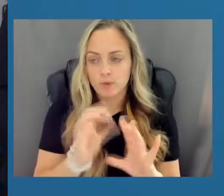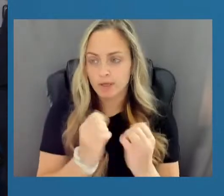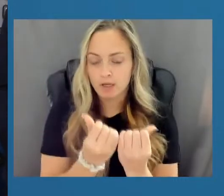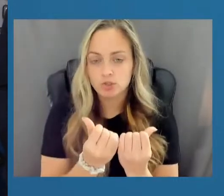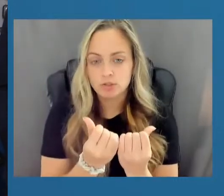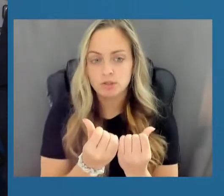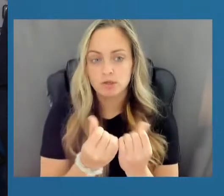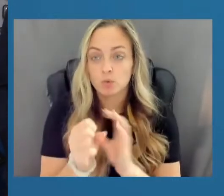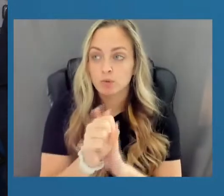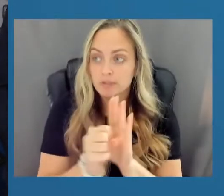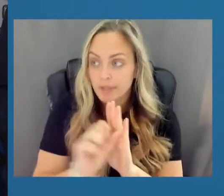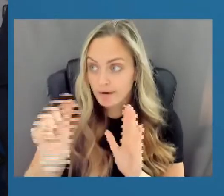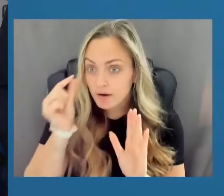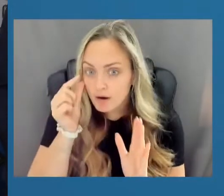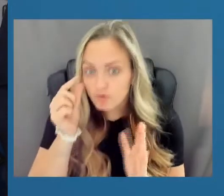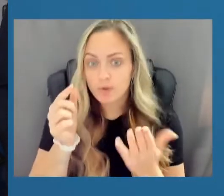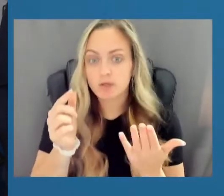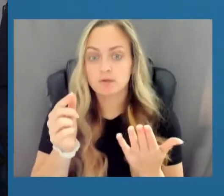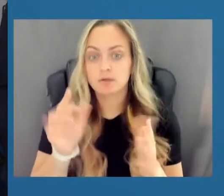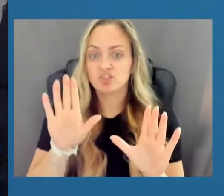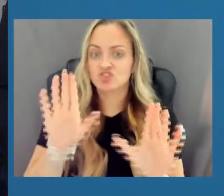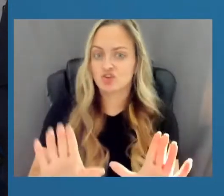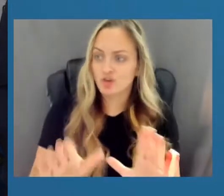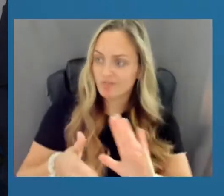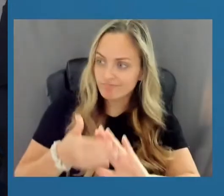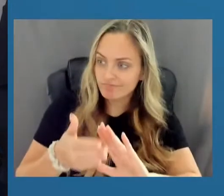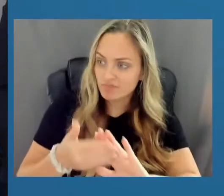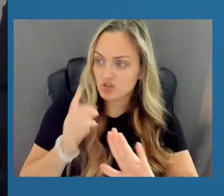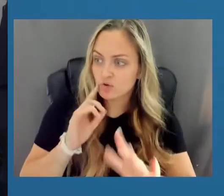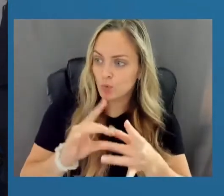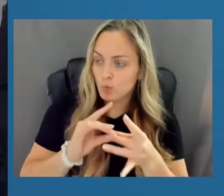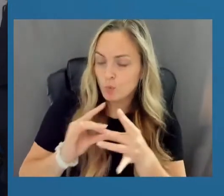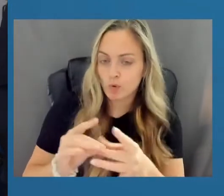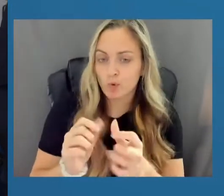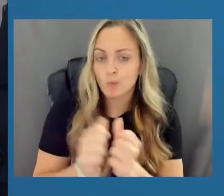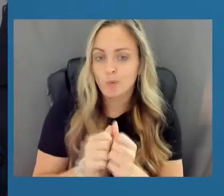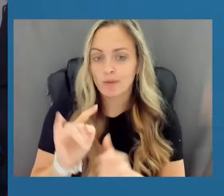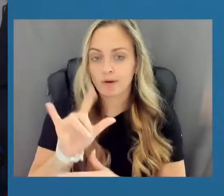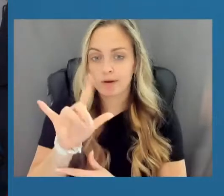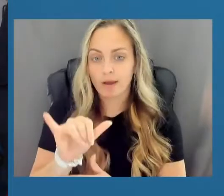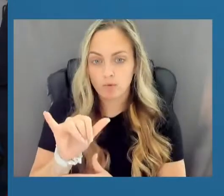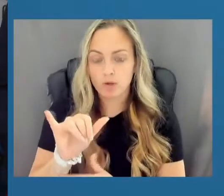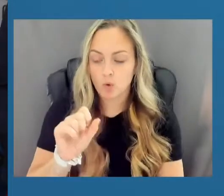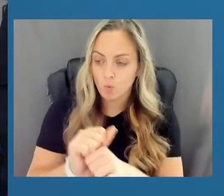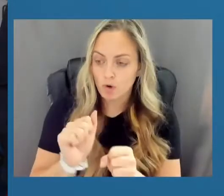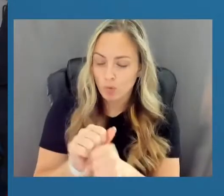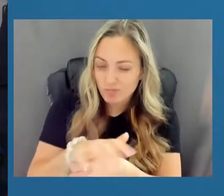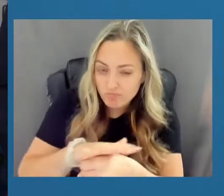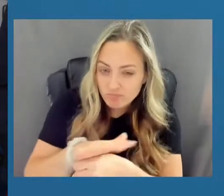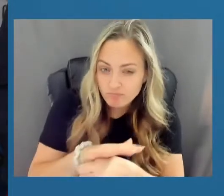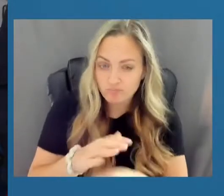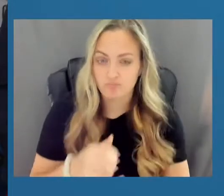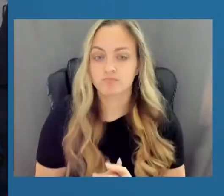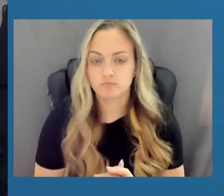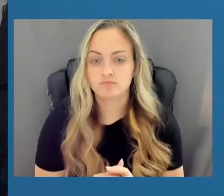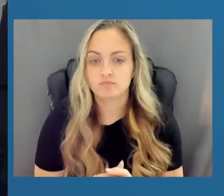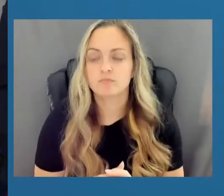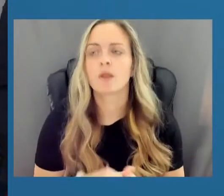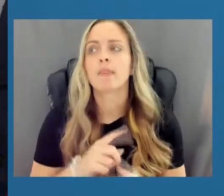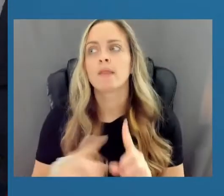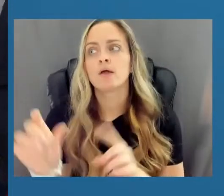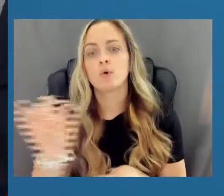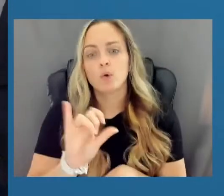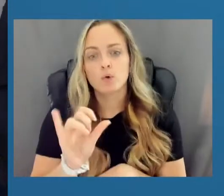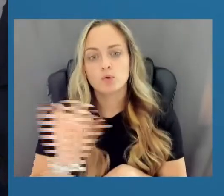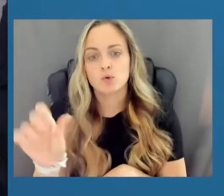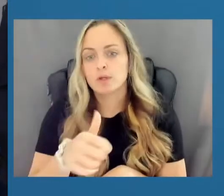state government is a great facilitator and a coordinator to work with our counties, who then work with the localities. And also, the other